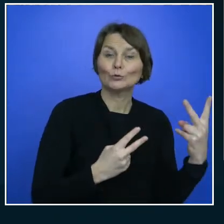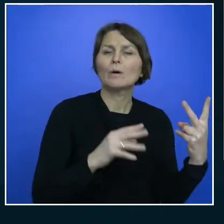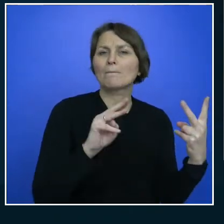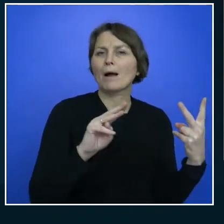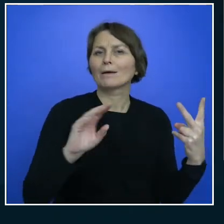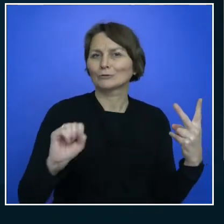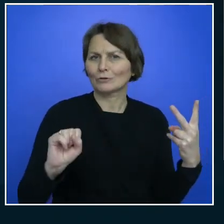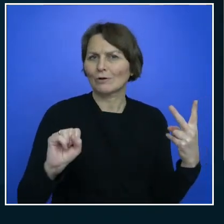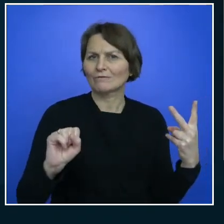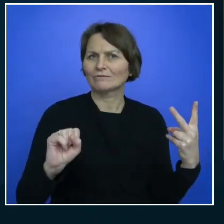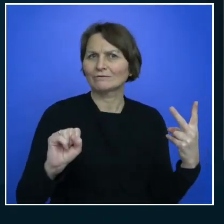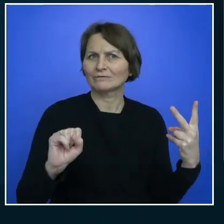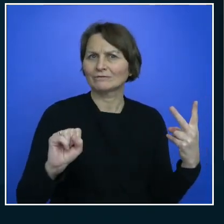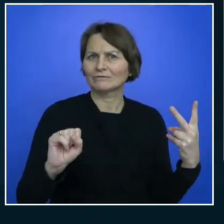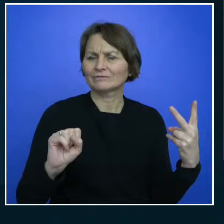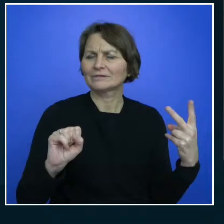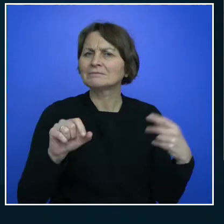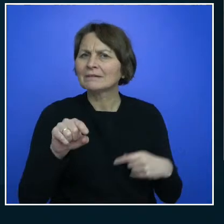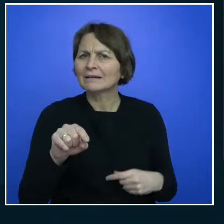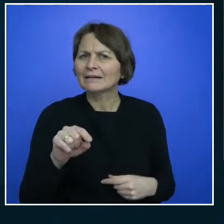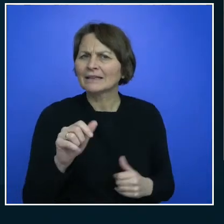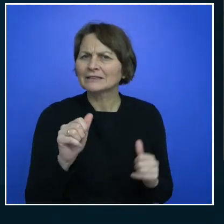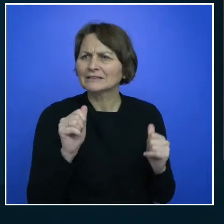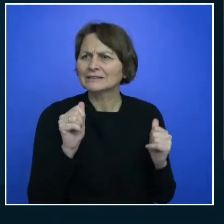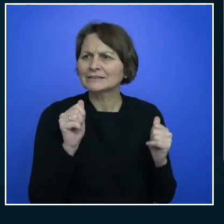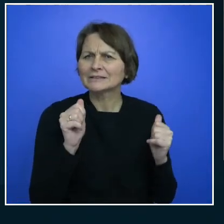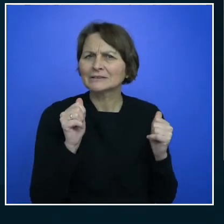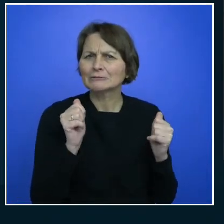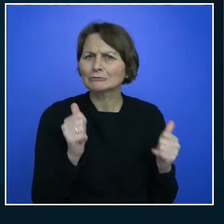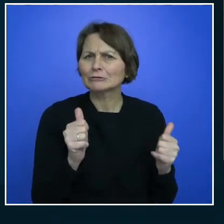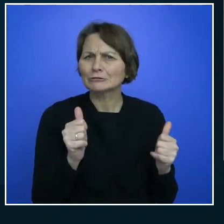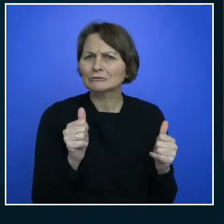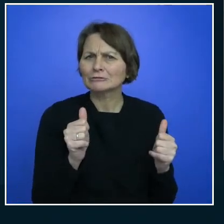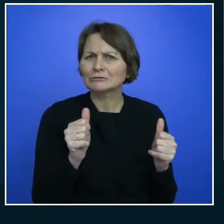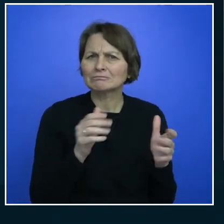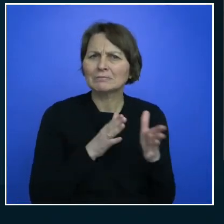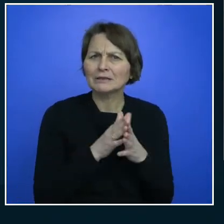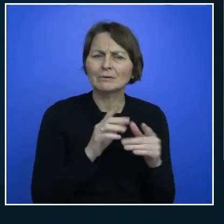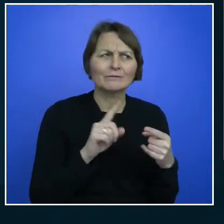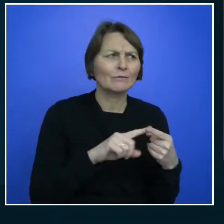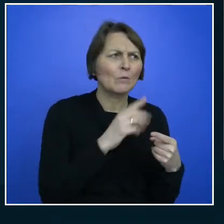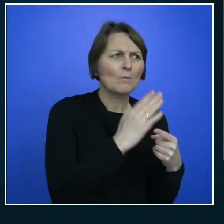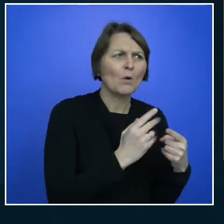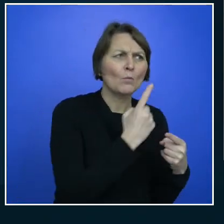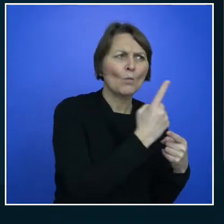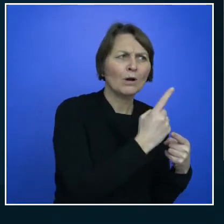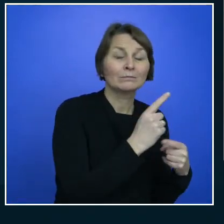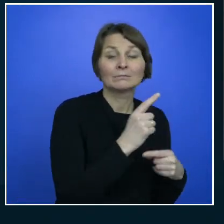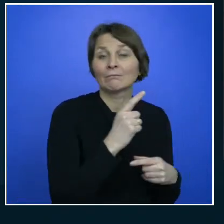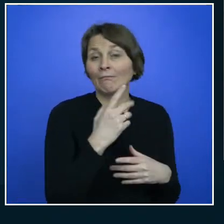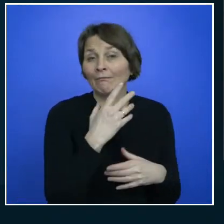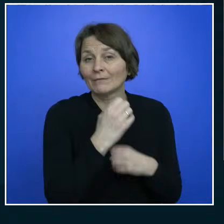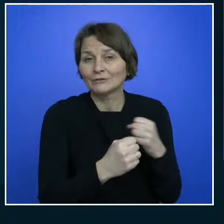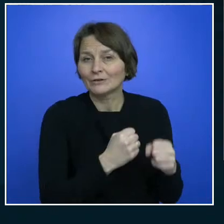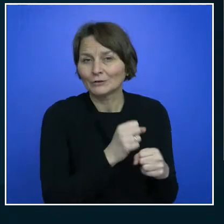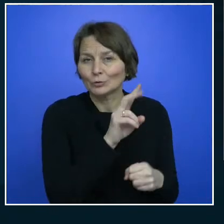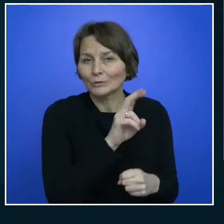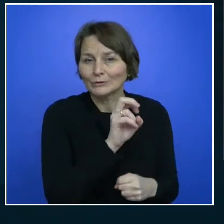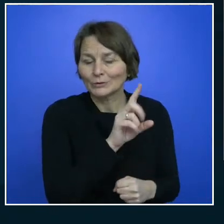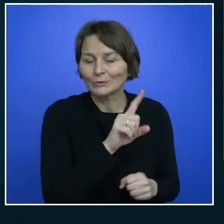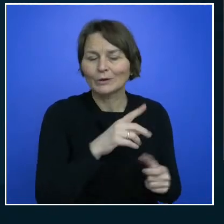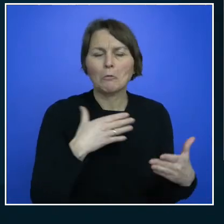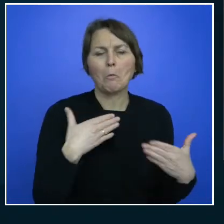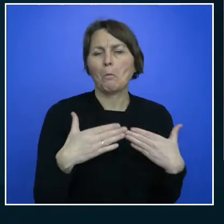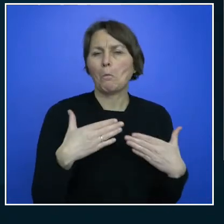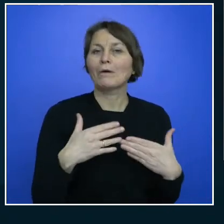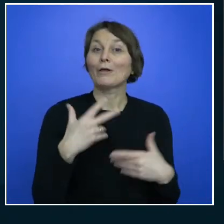I don't know if that is the most accurate description. It is, I think, part 1 for 2021. But well, never mind. It's going to be 3 days